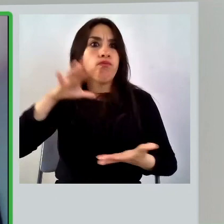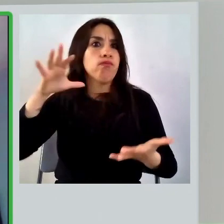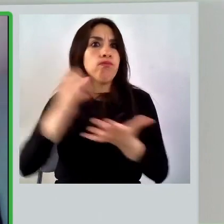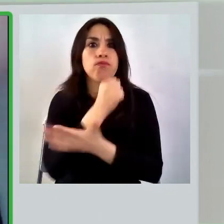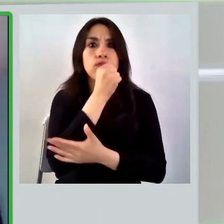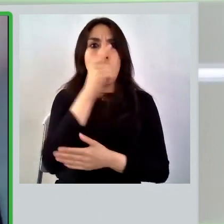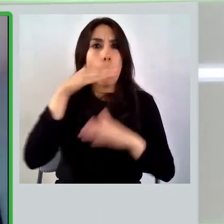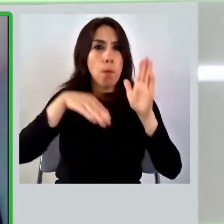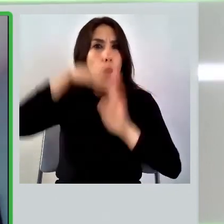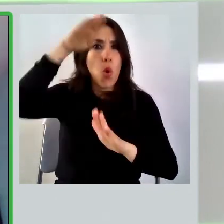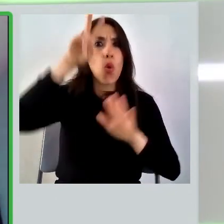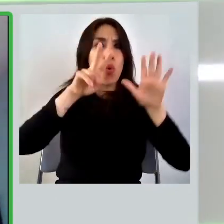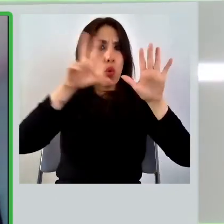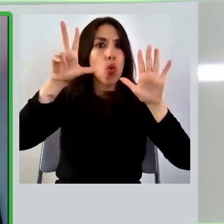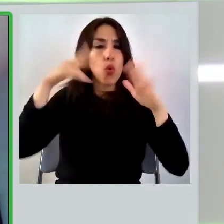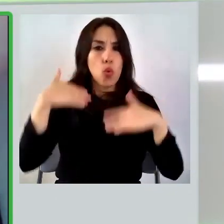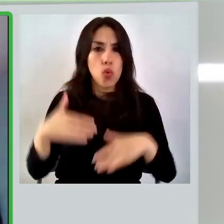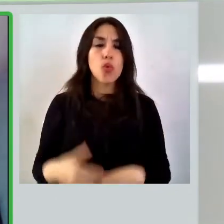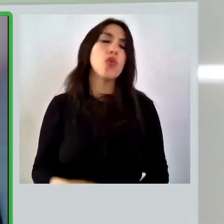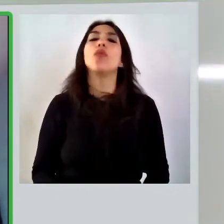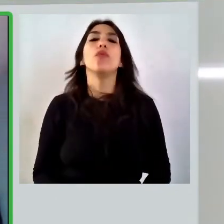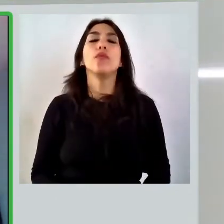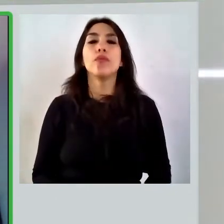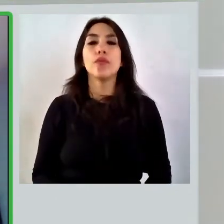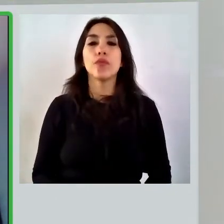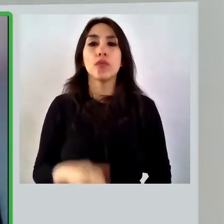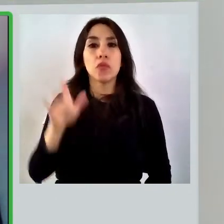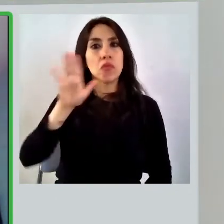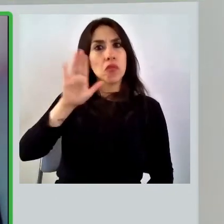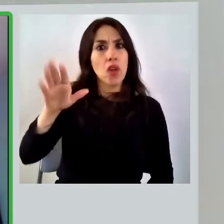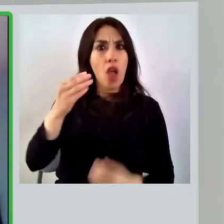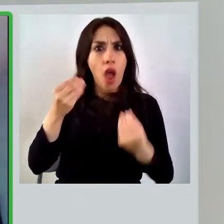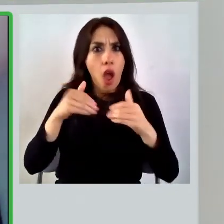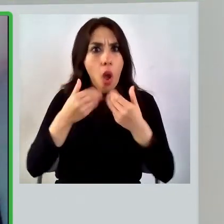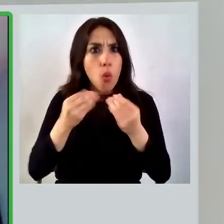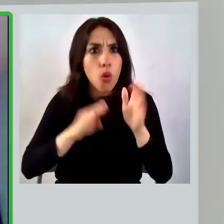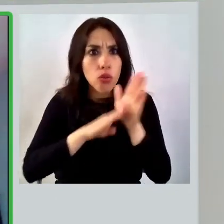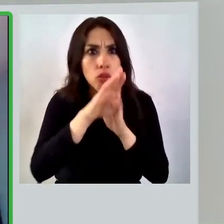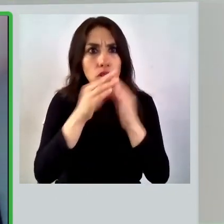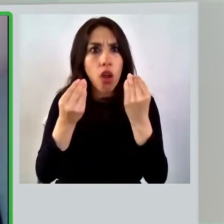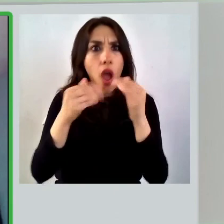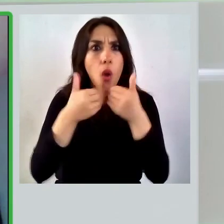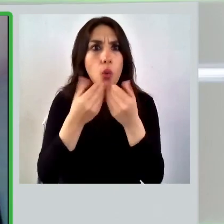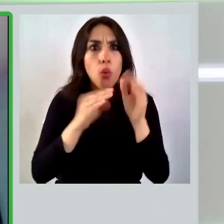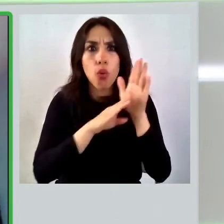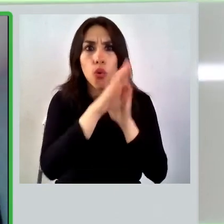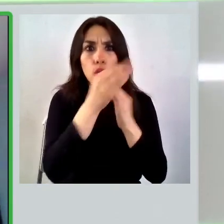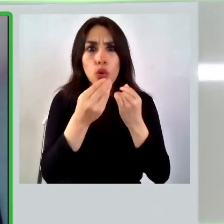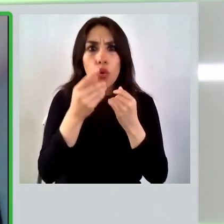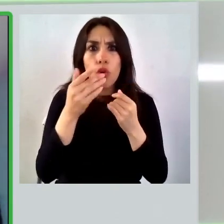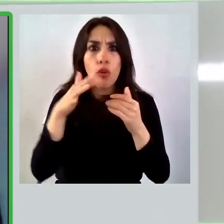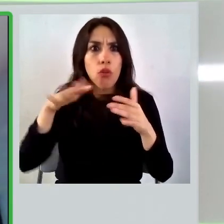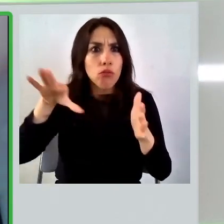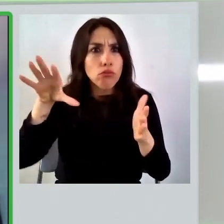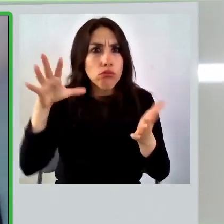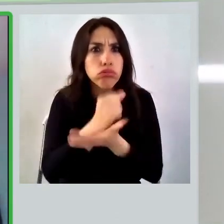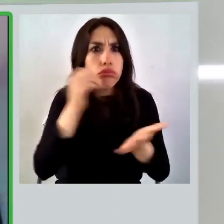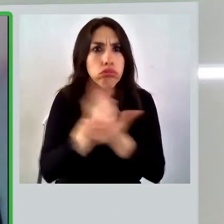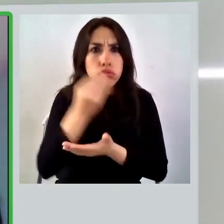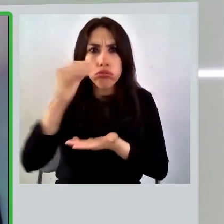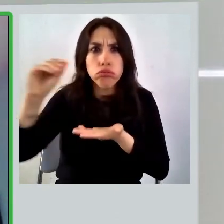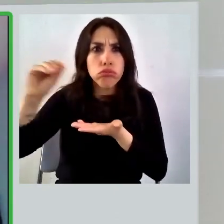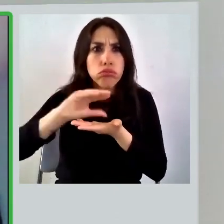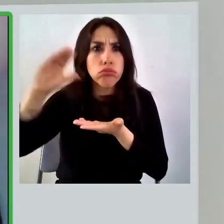There's no one size fits all. No one has this perfect. I also challenge anyone who says there are